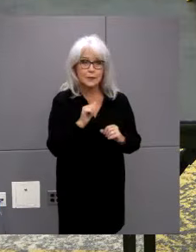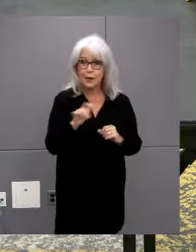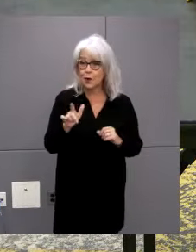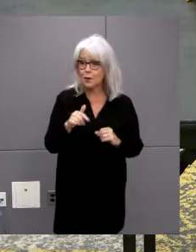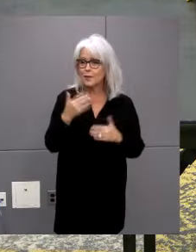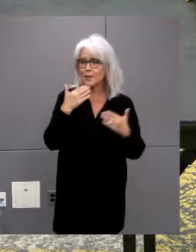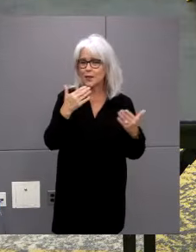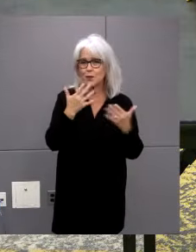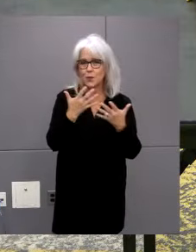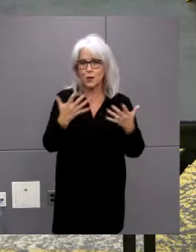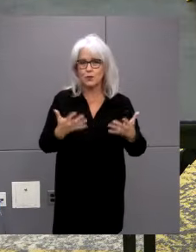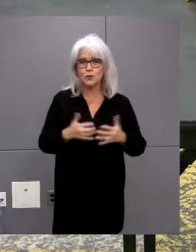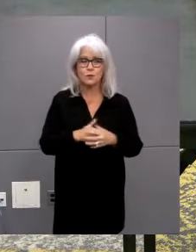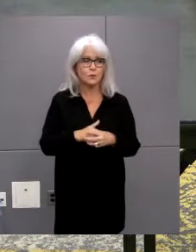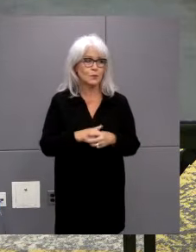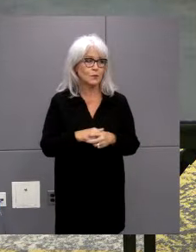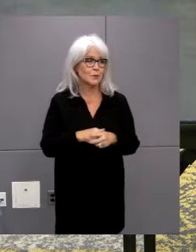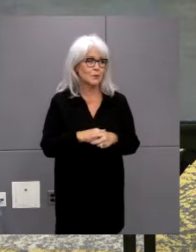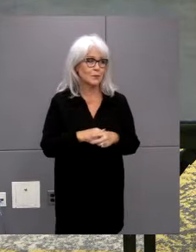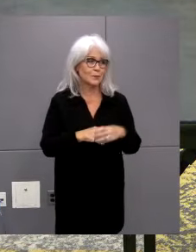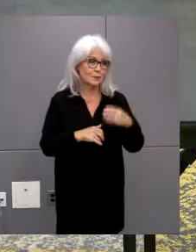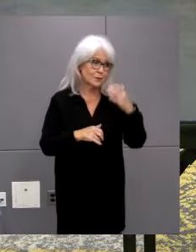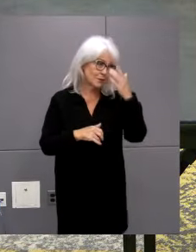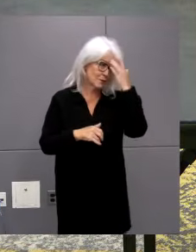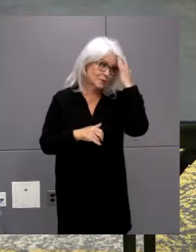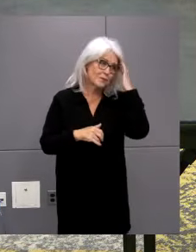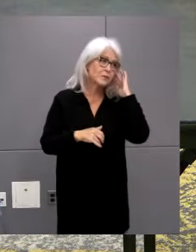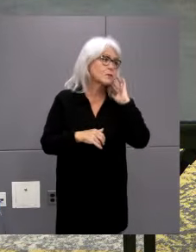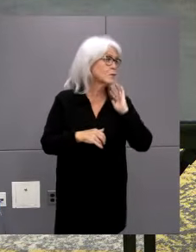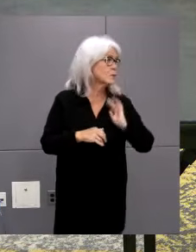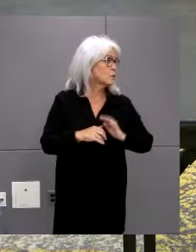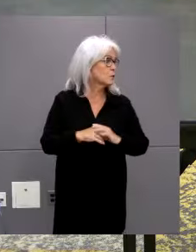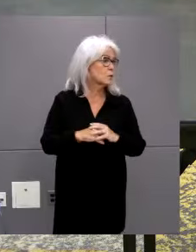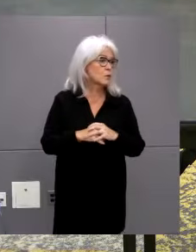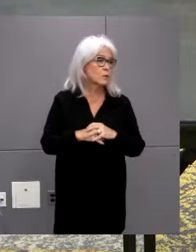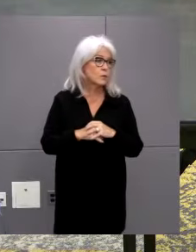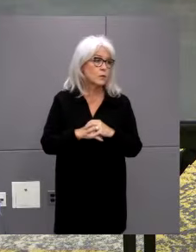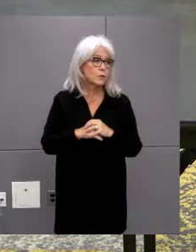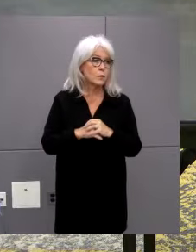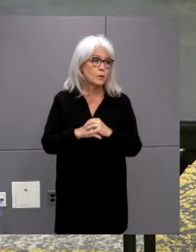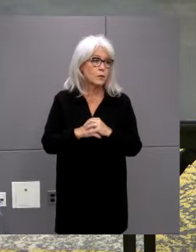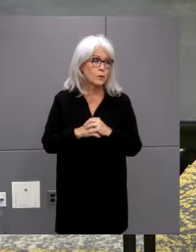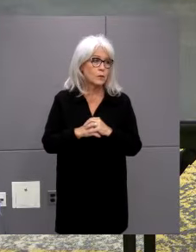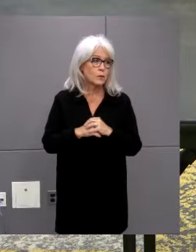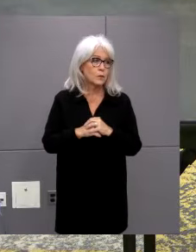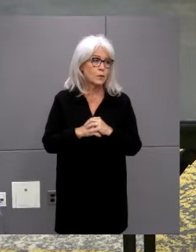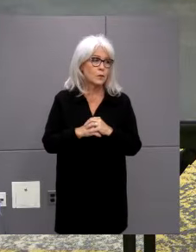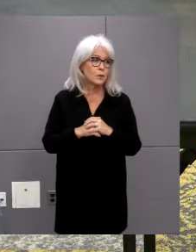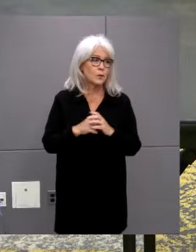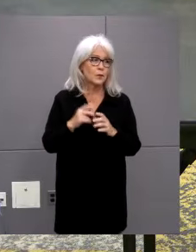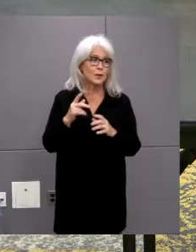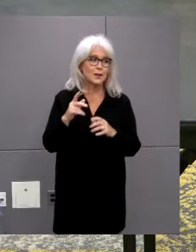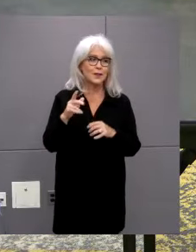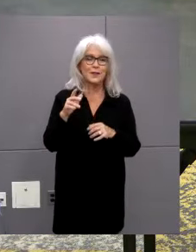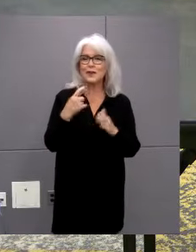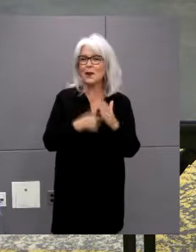thank you so much. Yes, the cost will be like $10 million. Thank